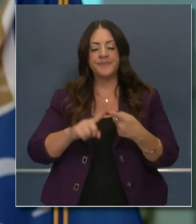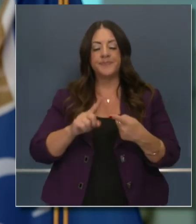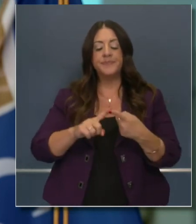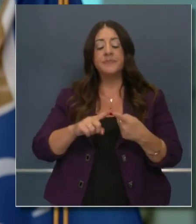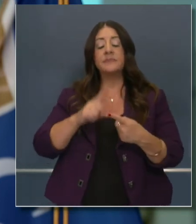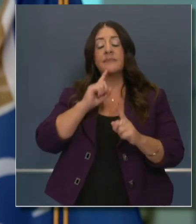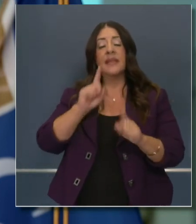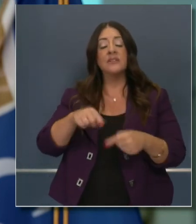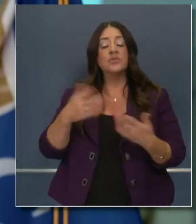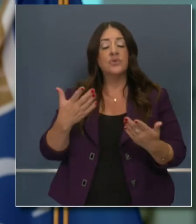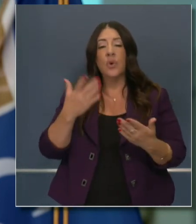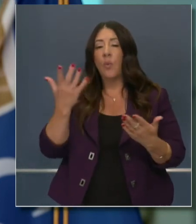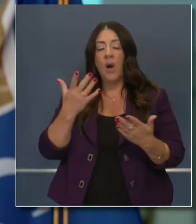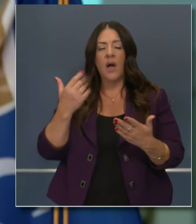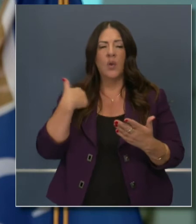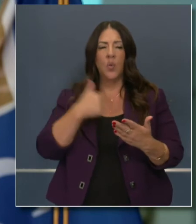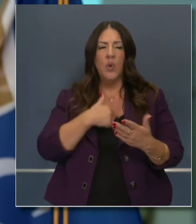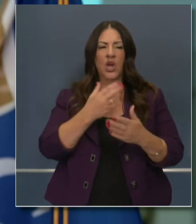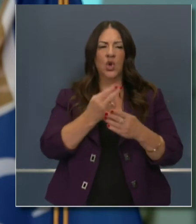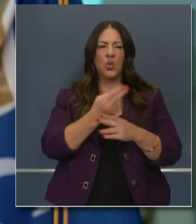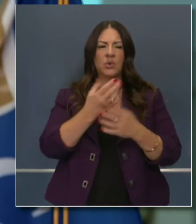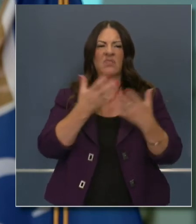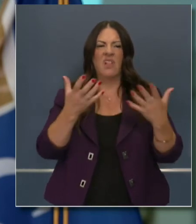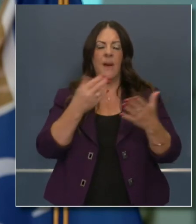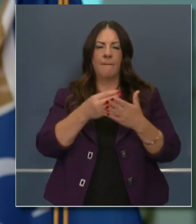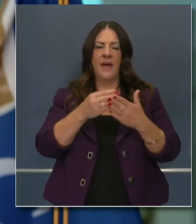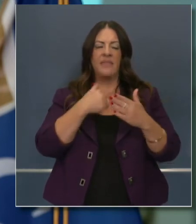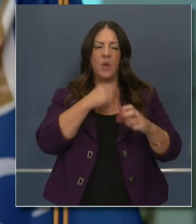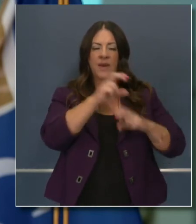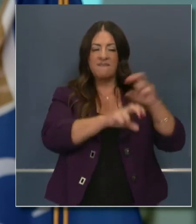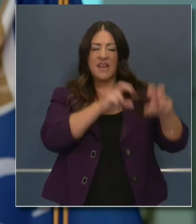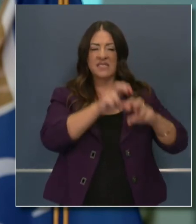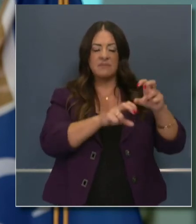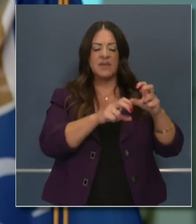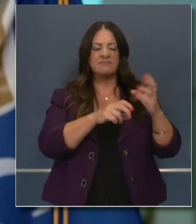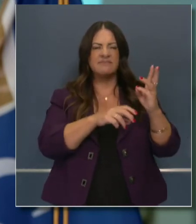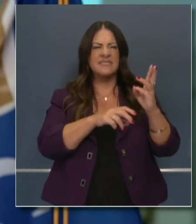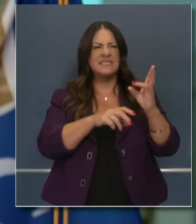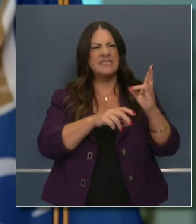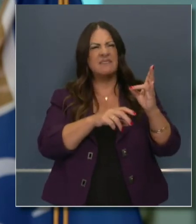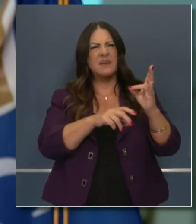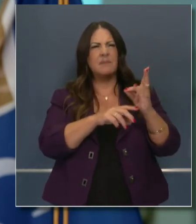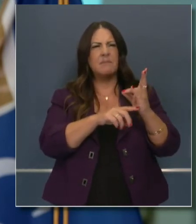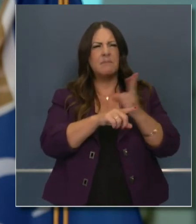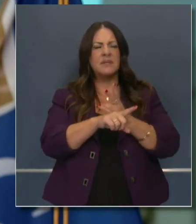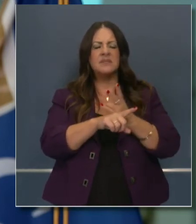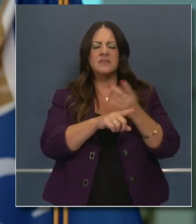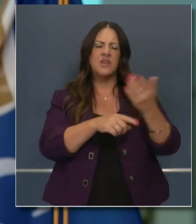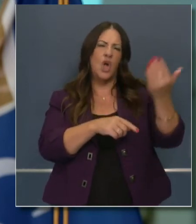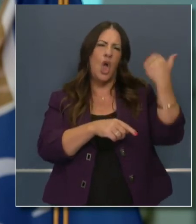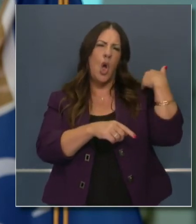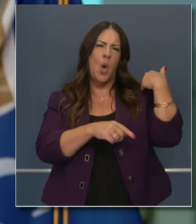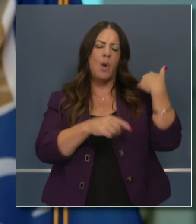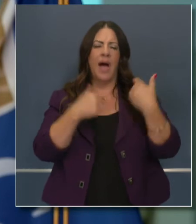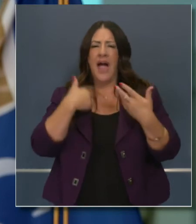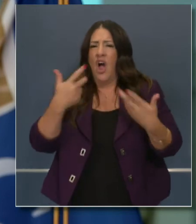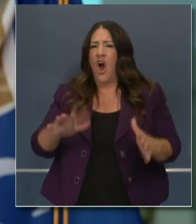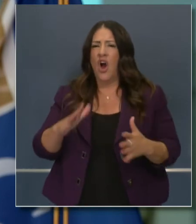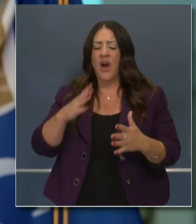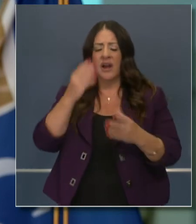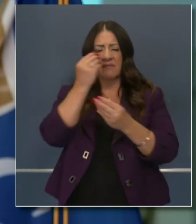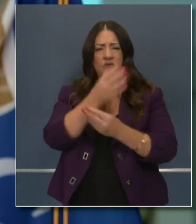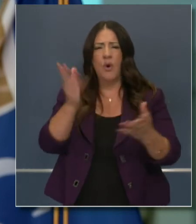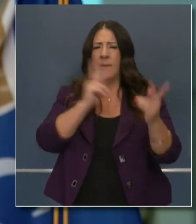investment was made, and forgive me, but it was 6 or 7 months ago that I believe the issue of homelessness was the top agenda item in the state